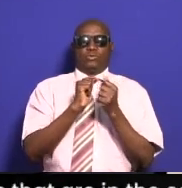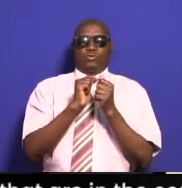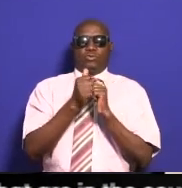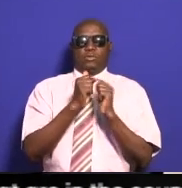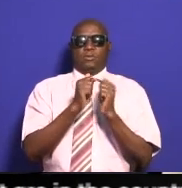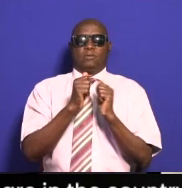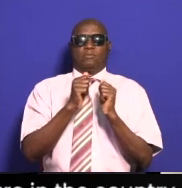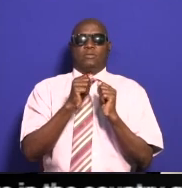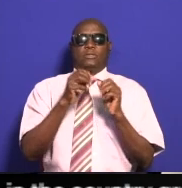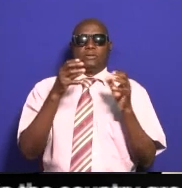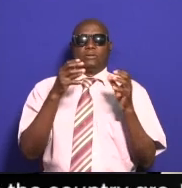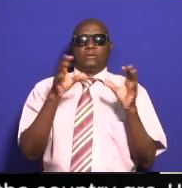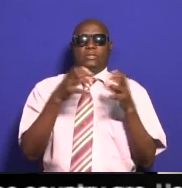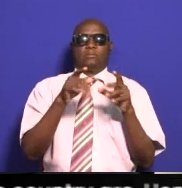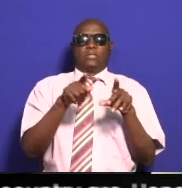teams like Scotland